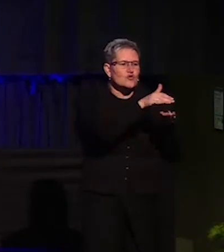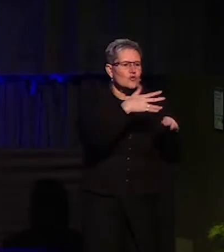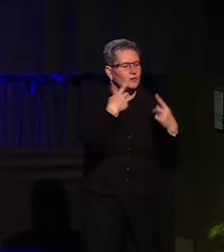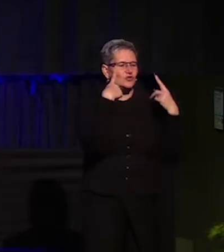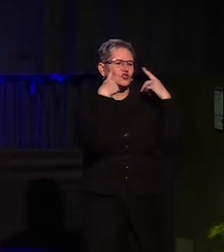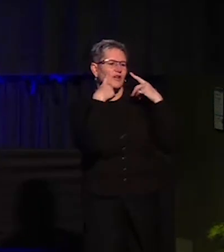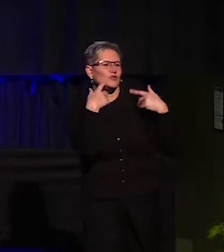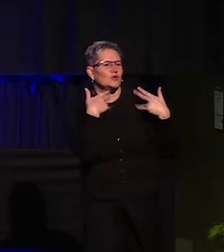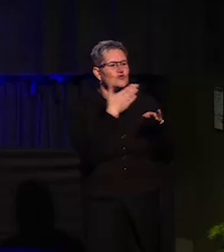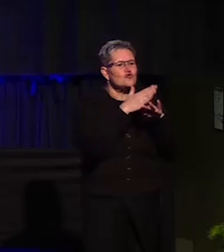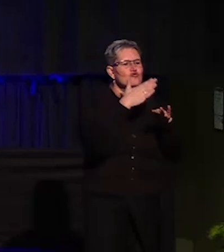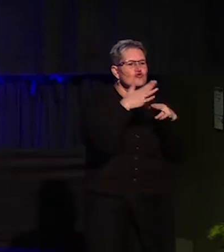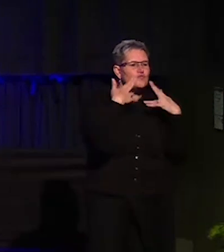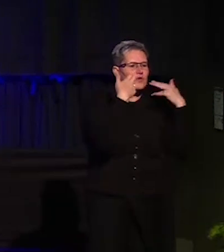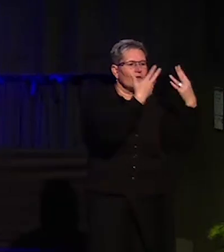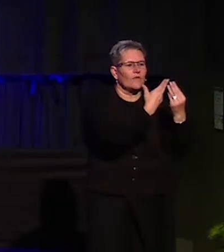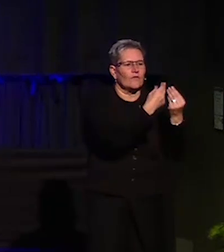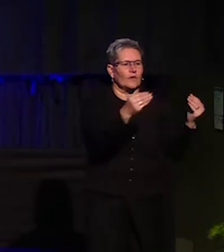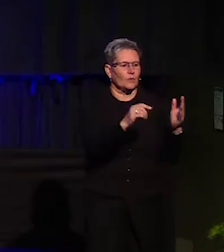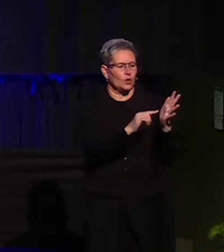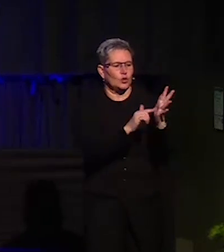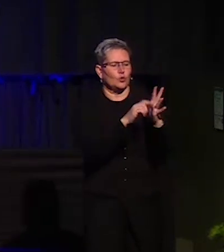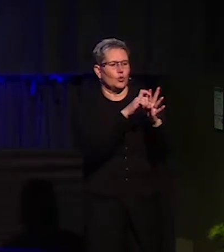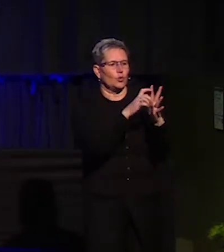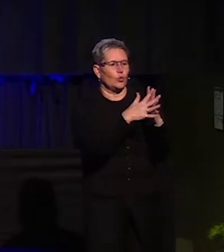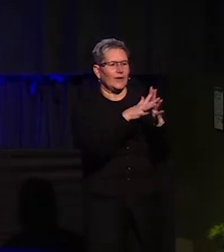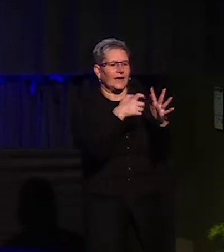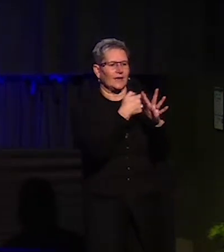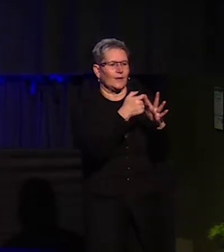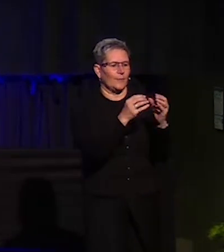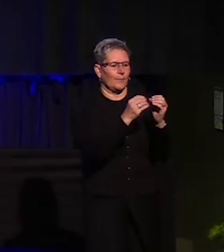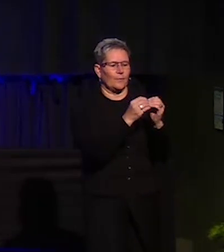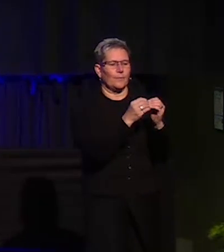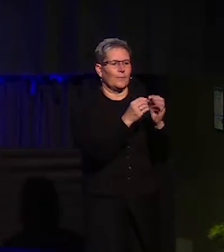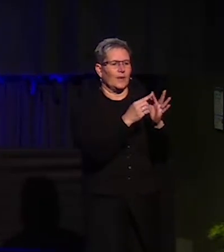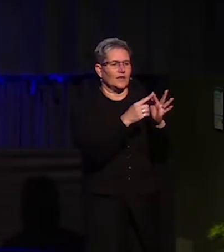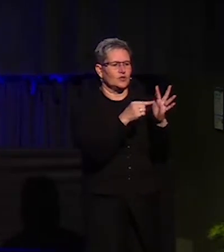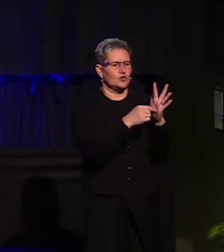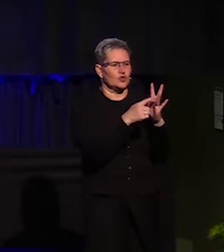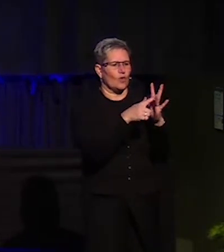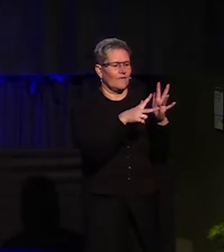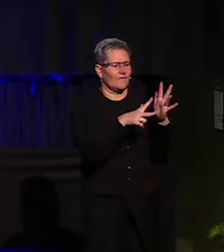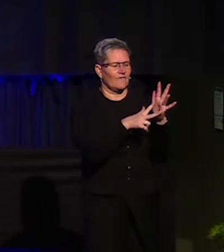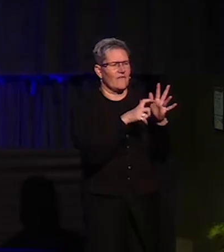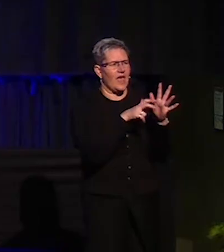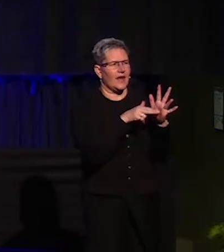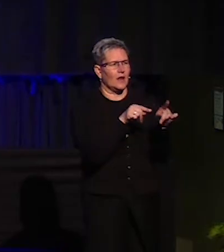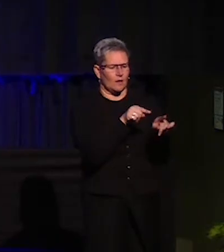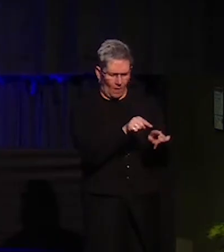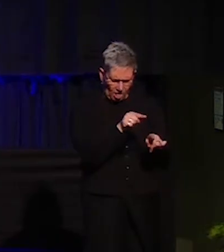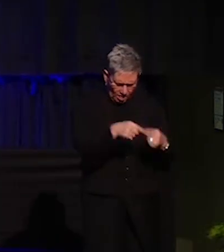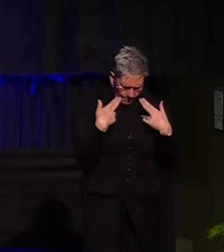you. Brand new music from Ludwig van Beethoven. Like, it's pushing 200